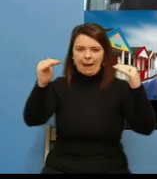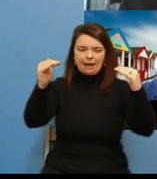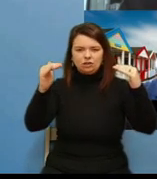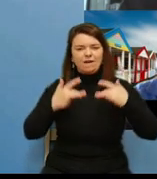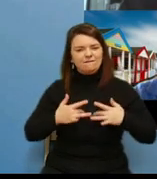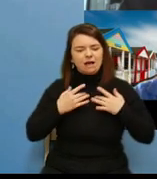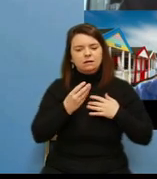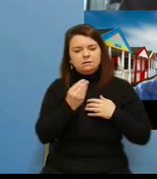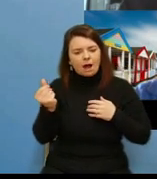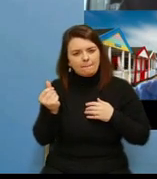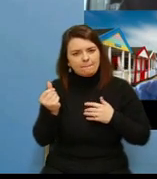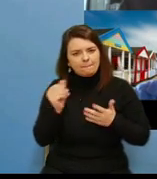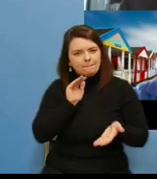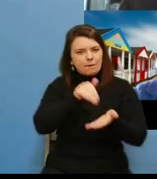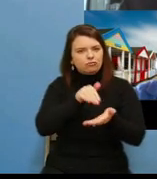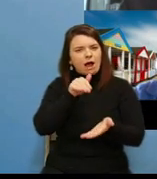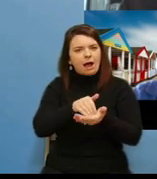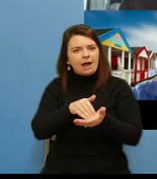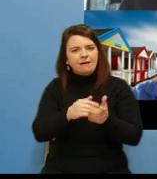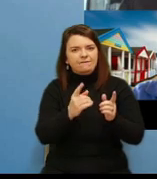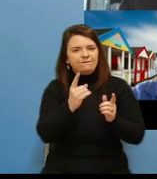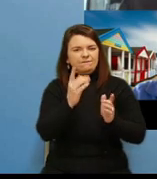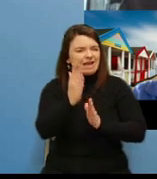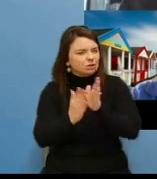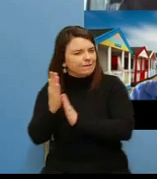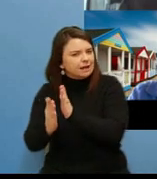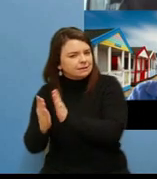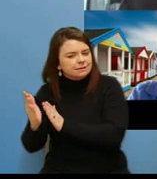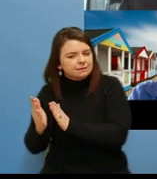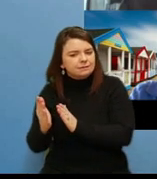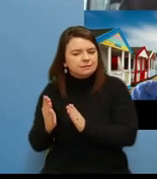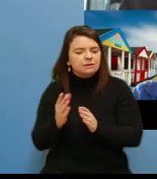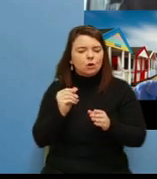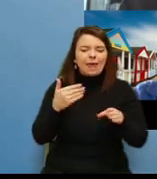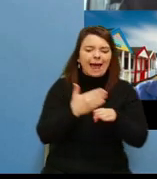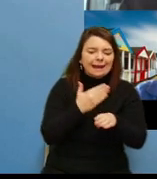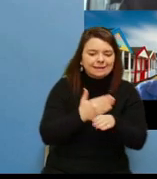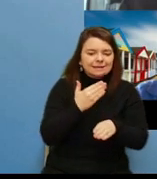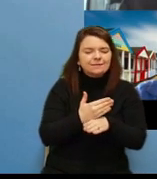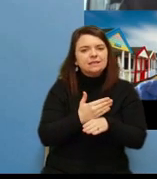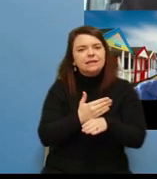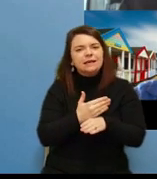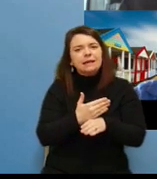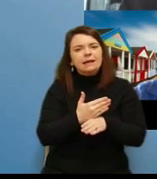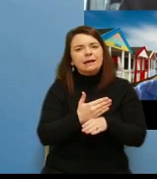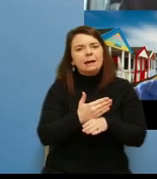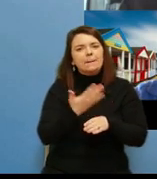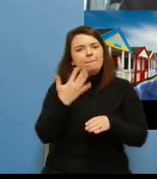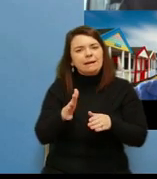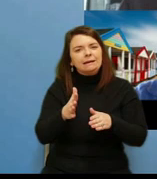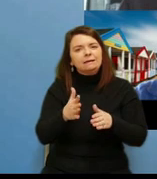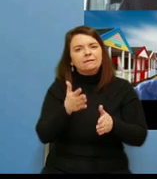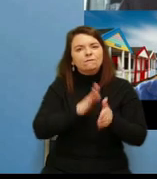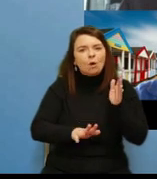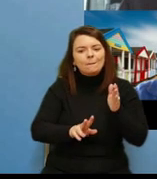apples with apples, in that we felt that some proportion of attendances was new activity in primary care, i.e. activity that was maybe